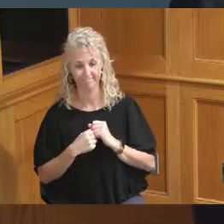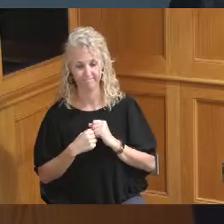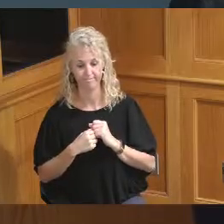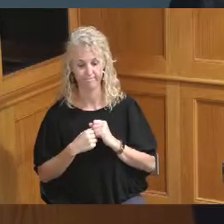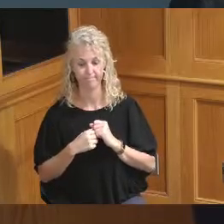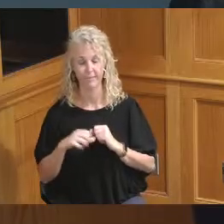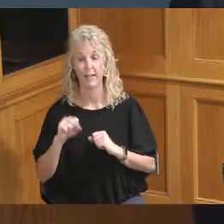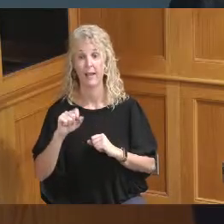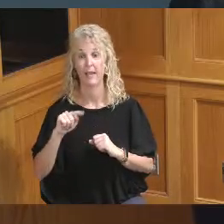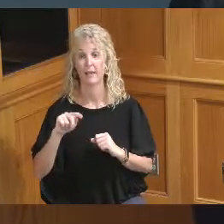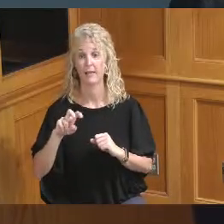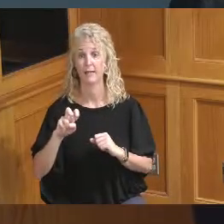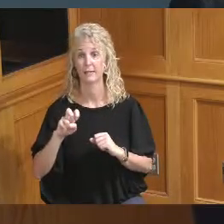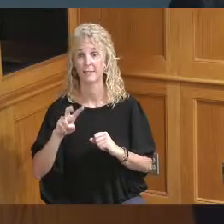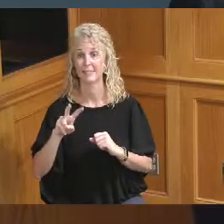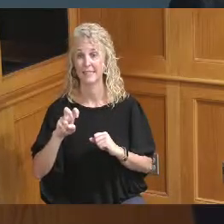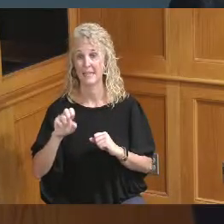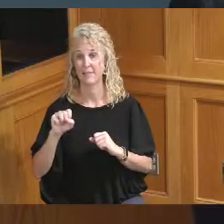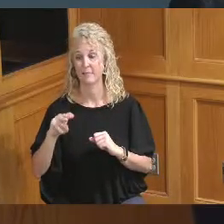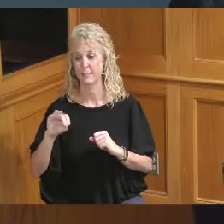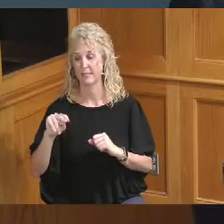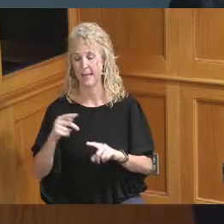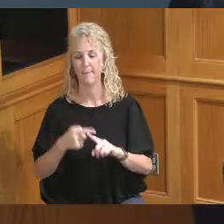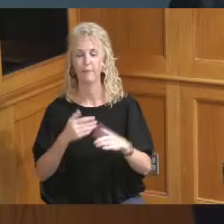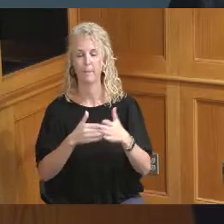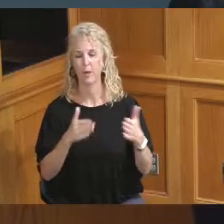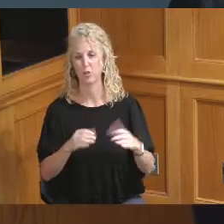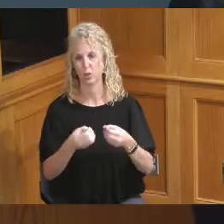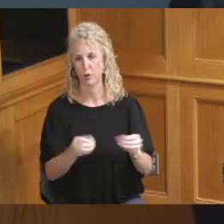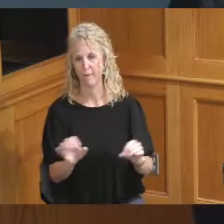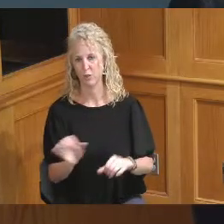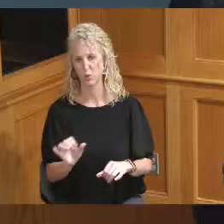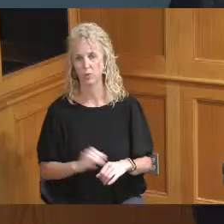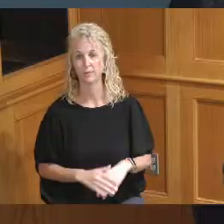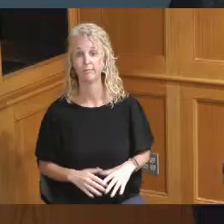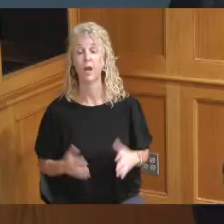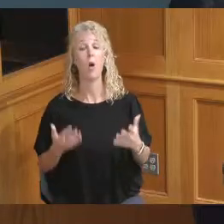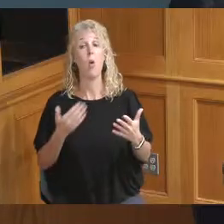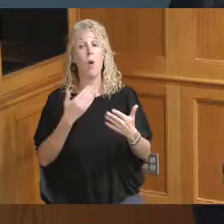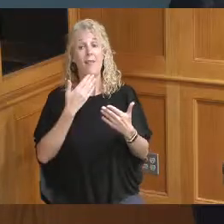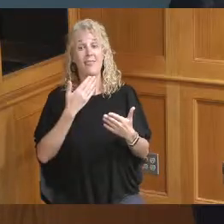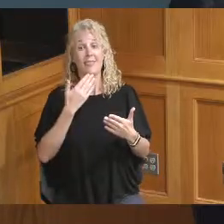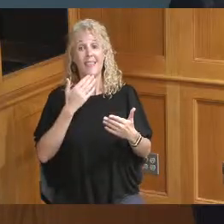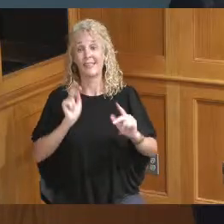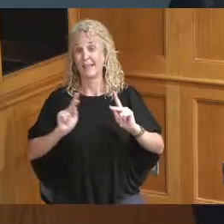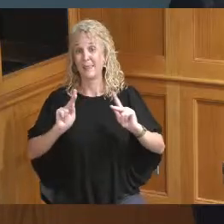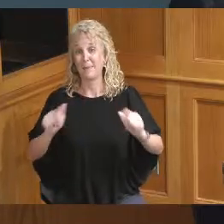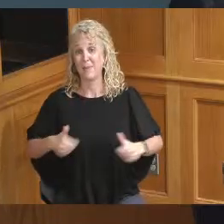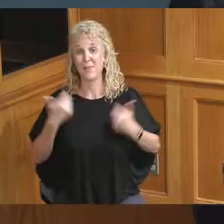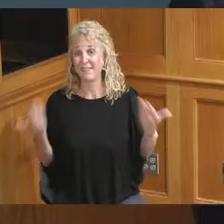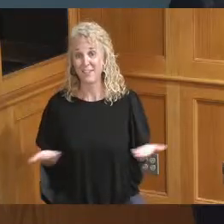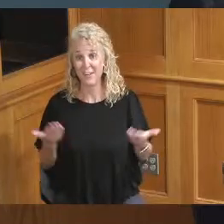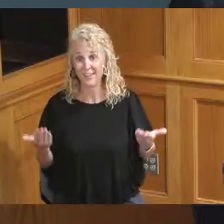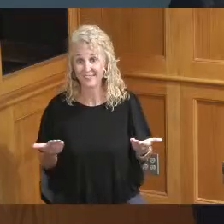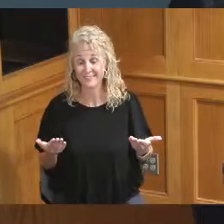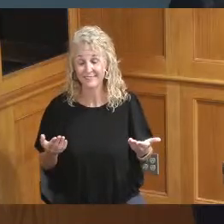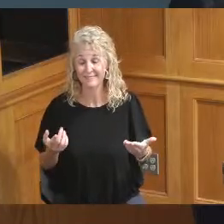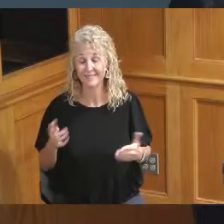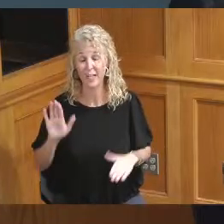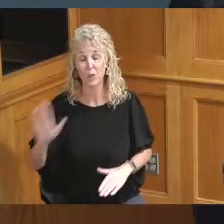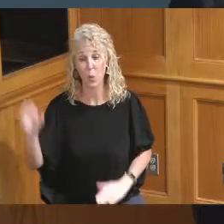time, and Steve Simon also with the prosecutors team. Really appreciate that. I also want to thank the residents and the taxpayers who have weighed